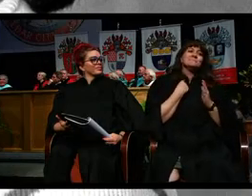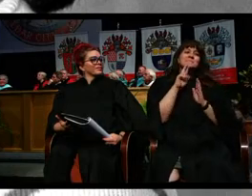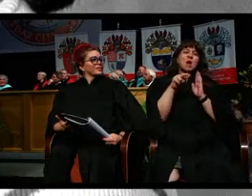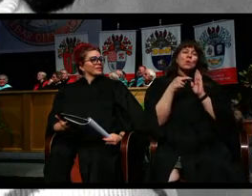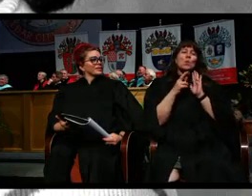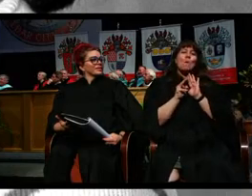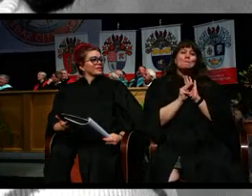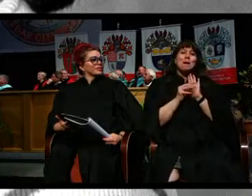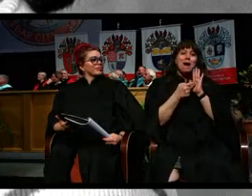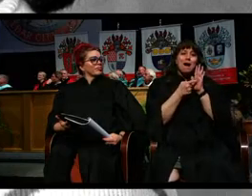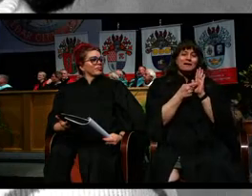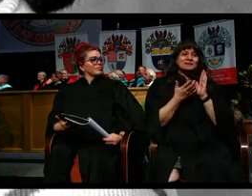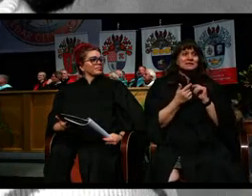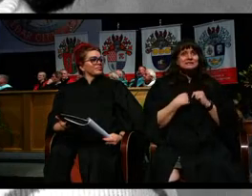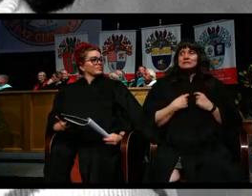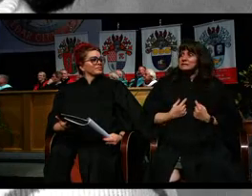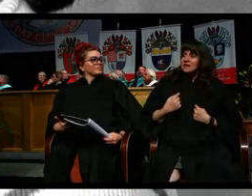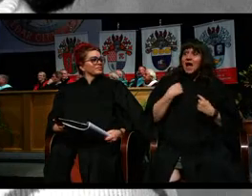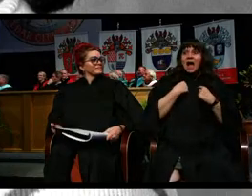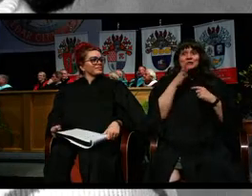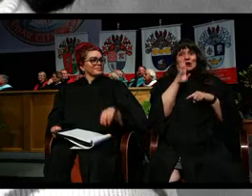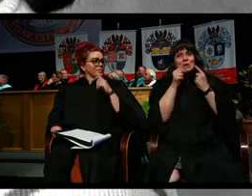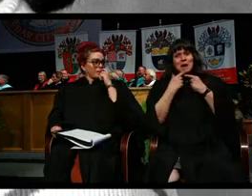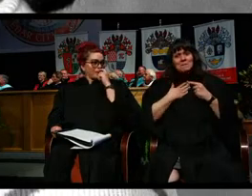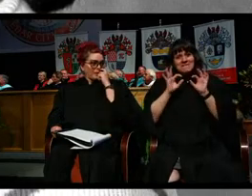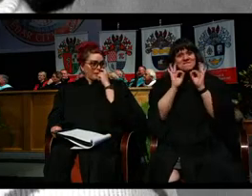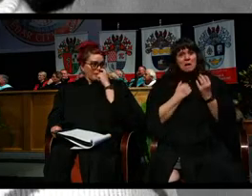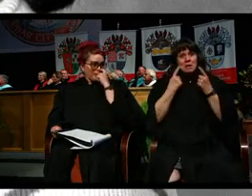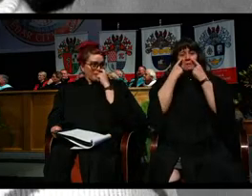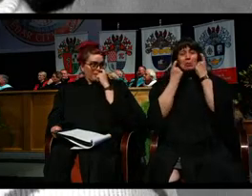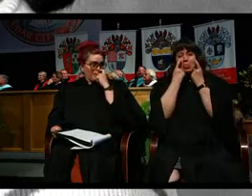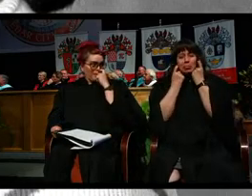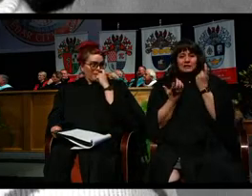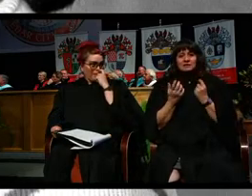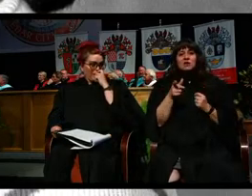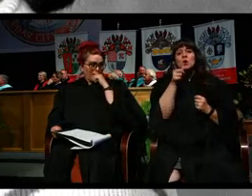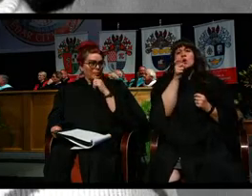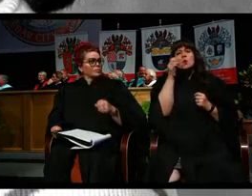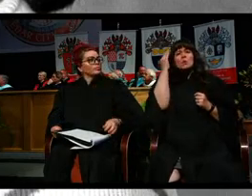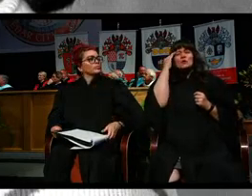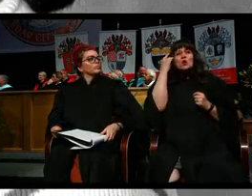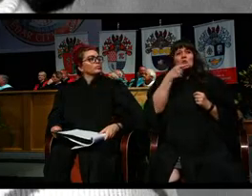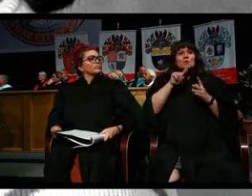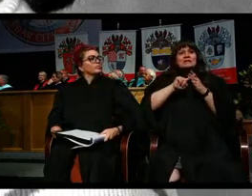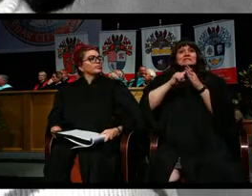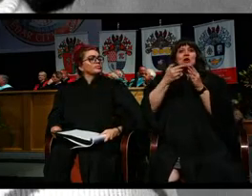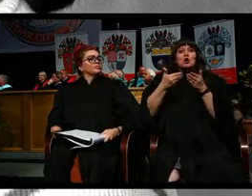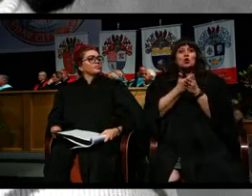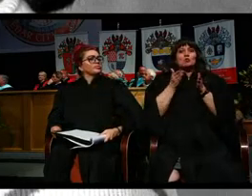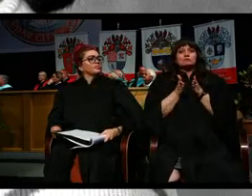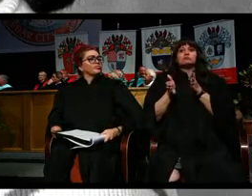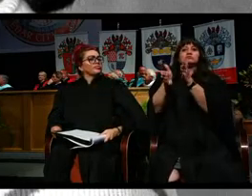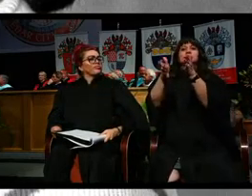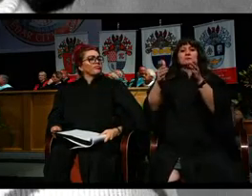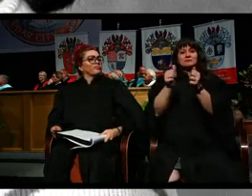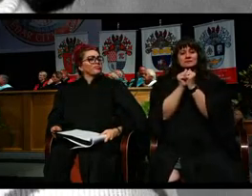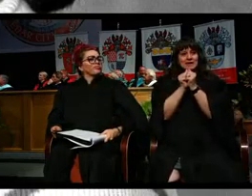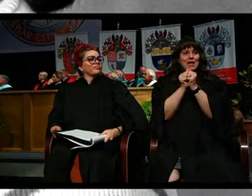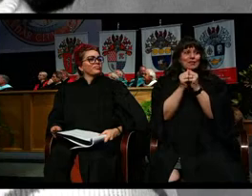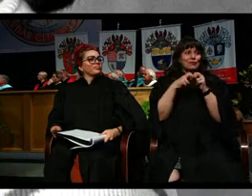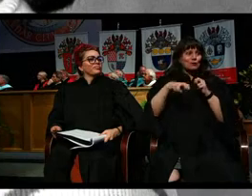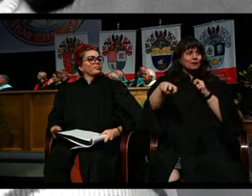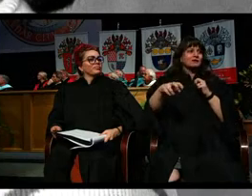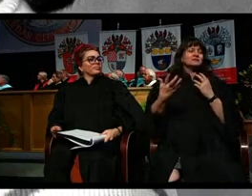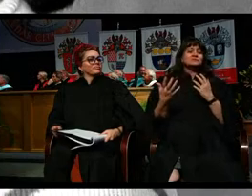even try to talk about my family? Who knew we'd be blazing such trails together, Shelley? These individuals and